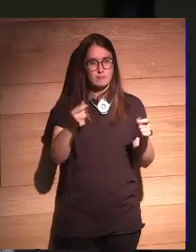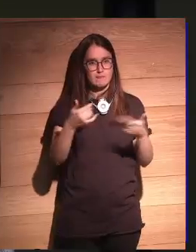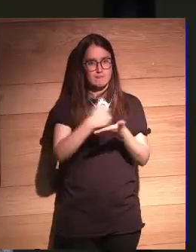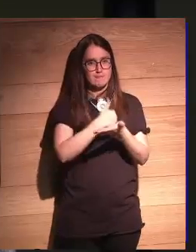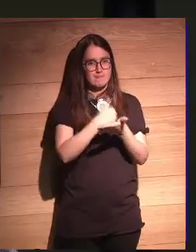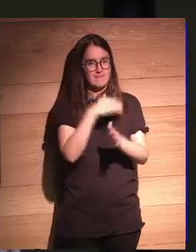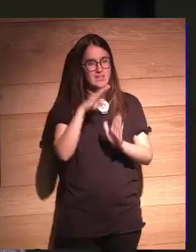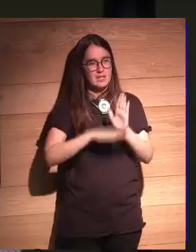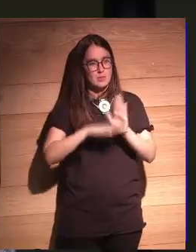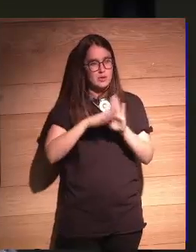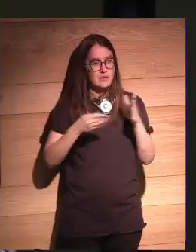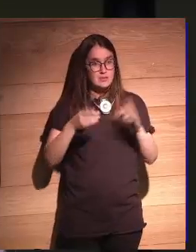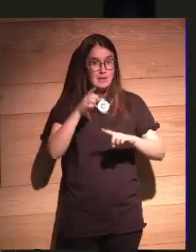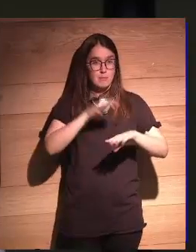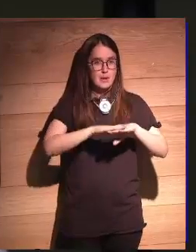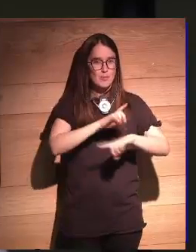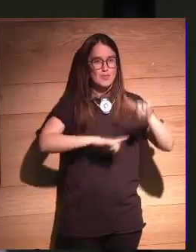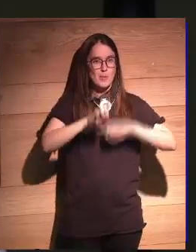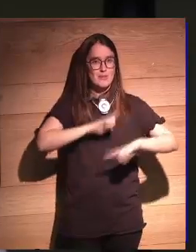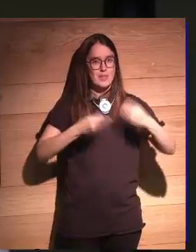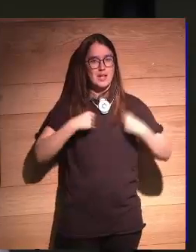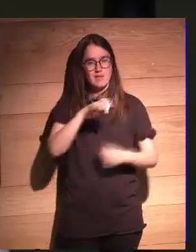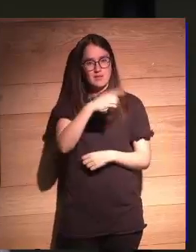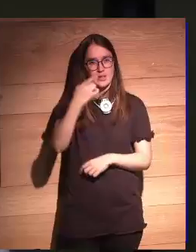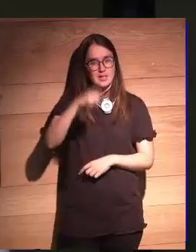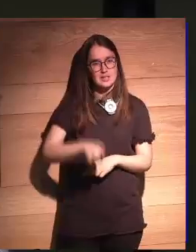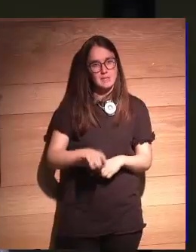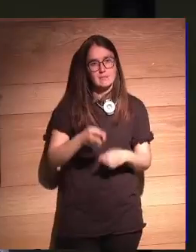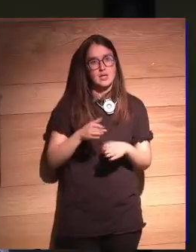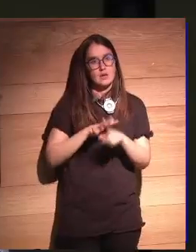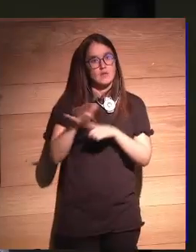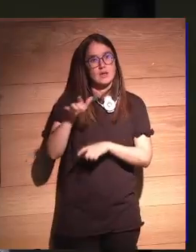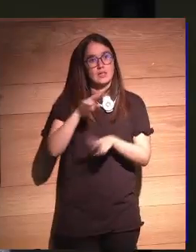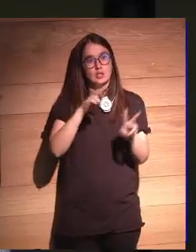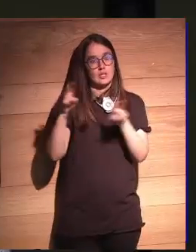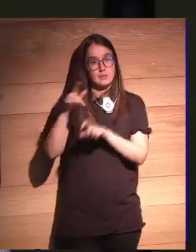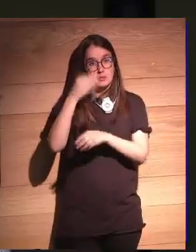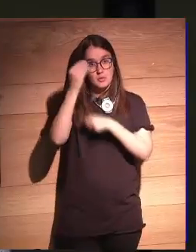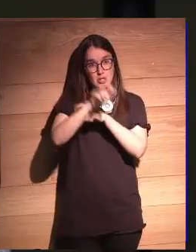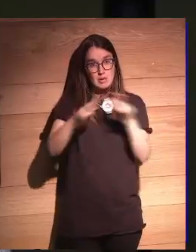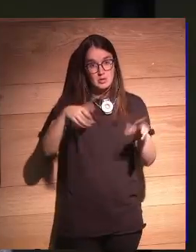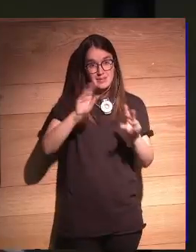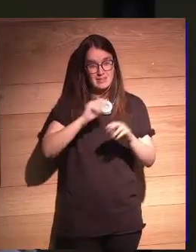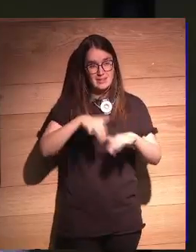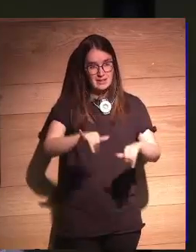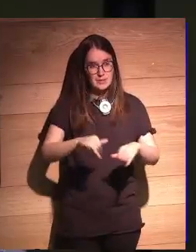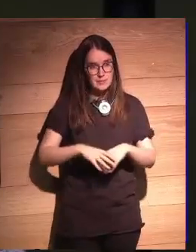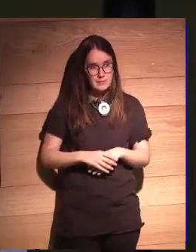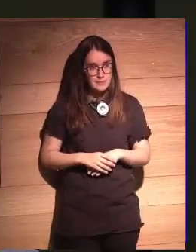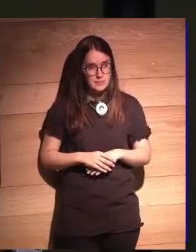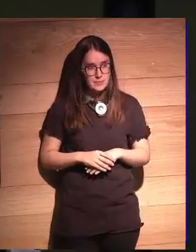problem, it's also shaping a lot of issues in ways that I think people don't even necessarily understand.